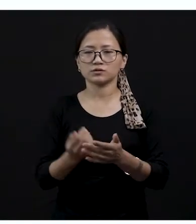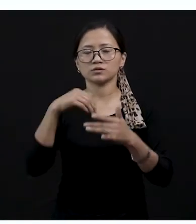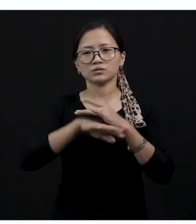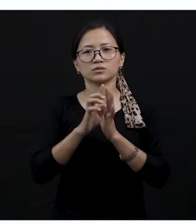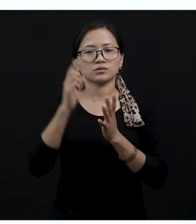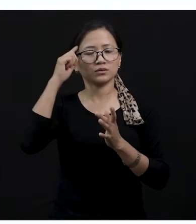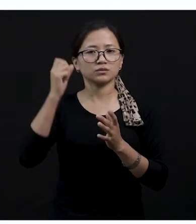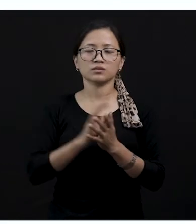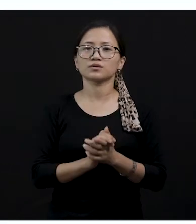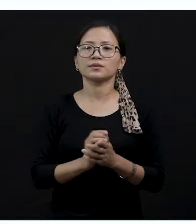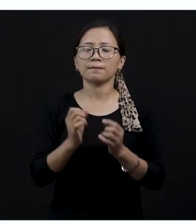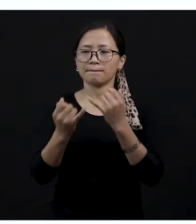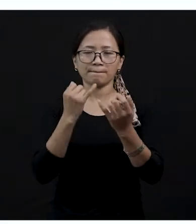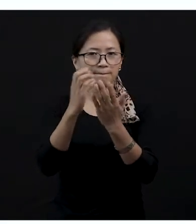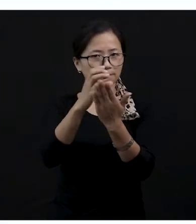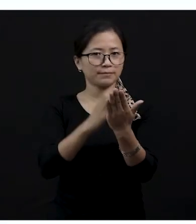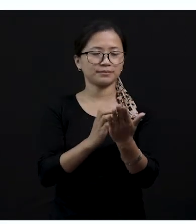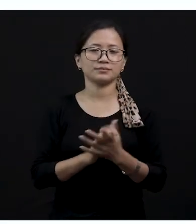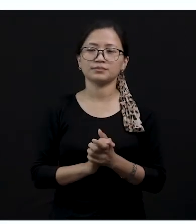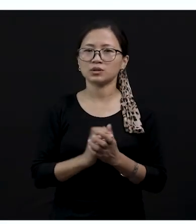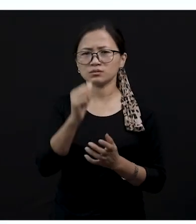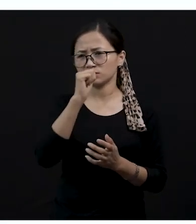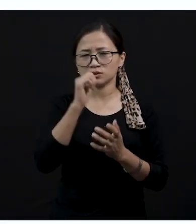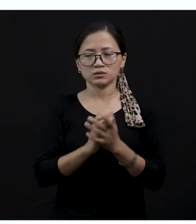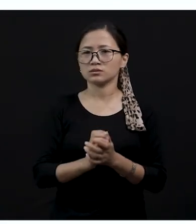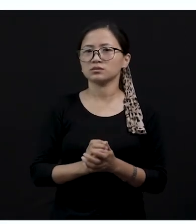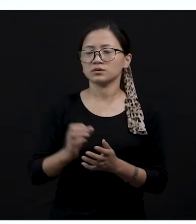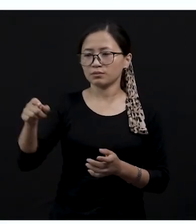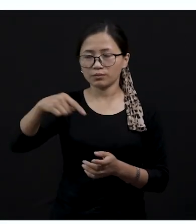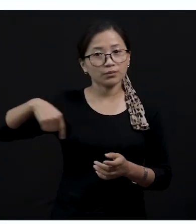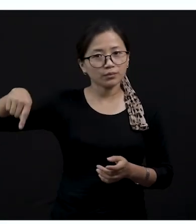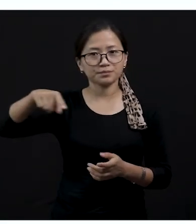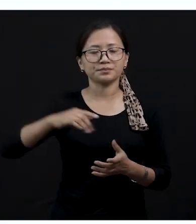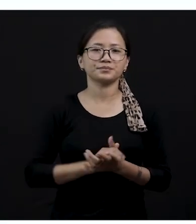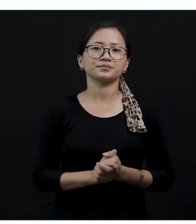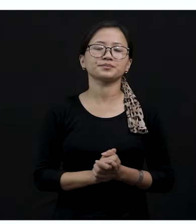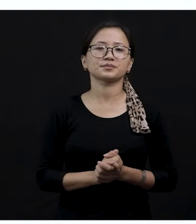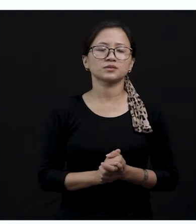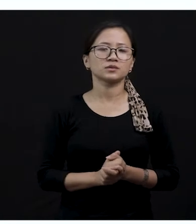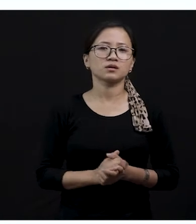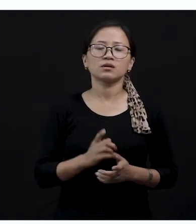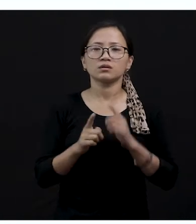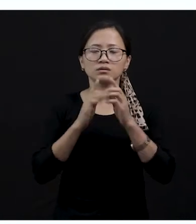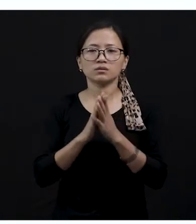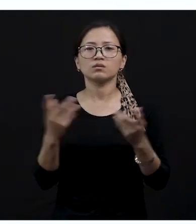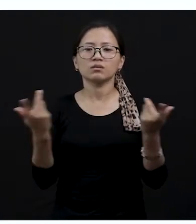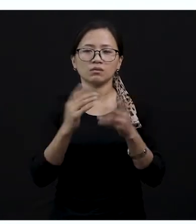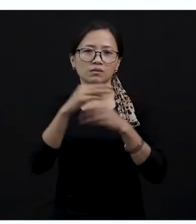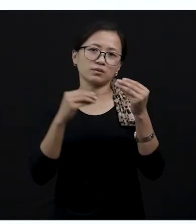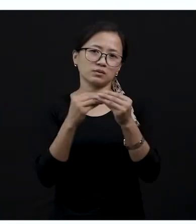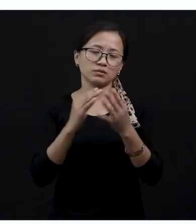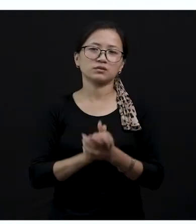Okay, students, we will try to understand from, I will explain to you what this poem is all about, okay?